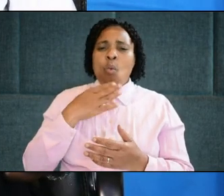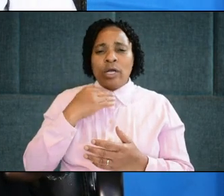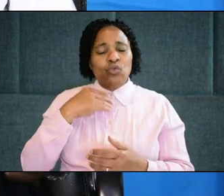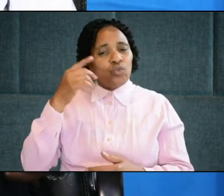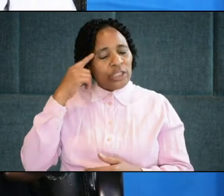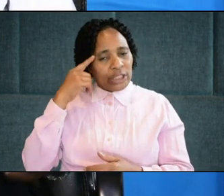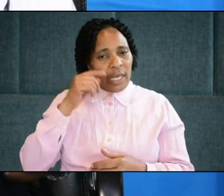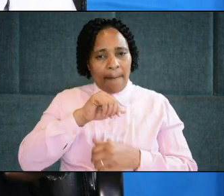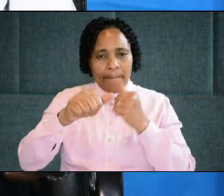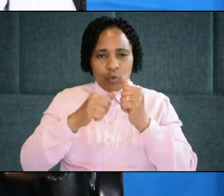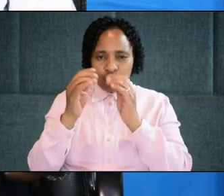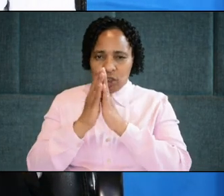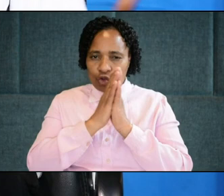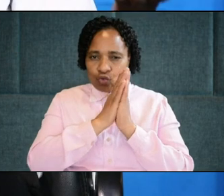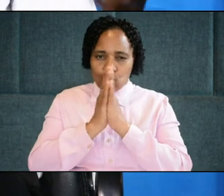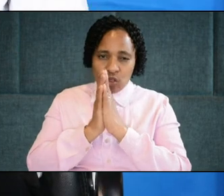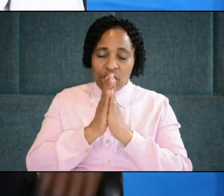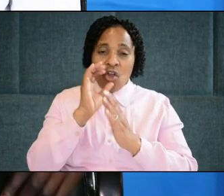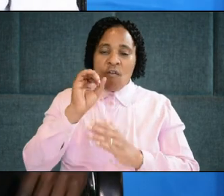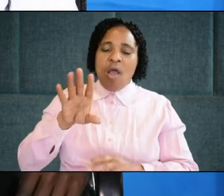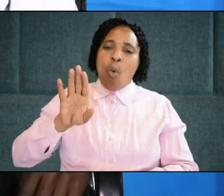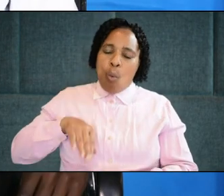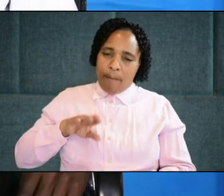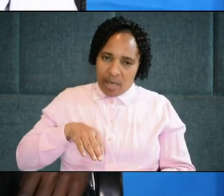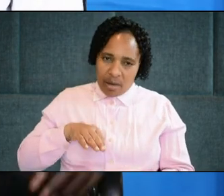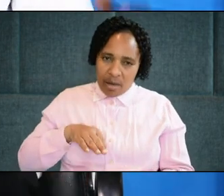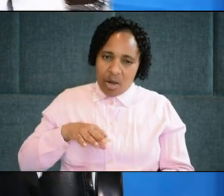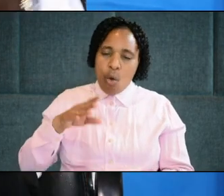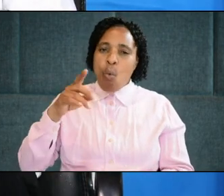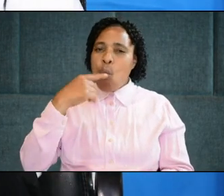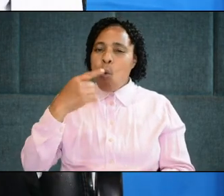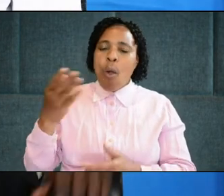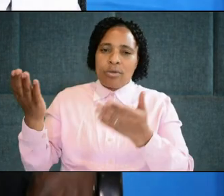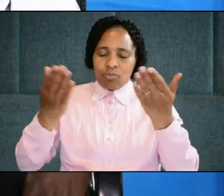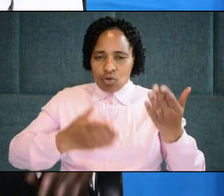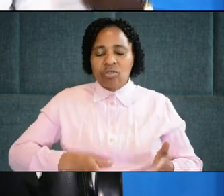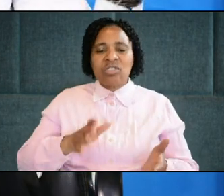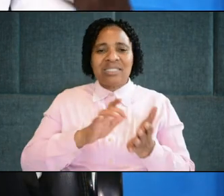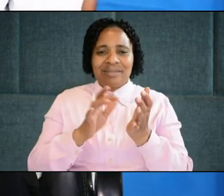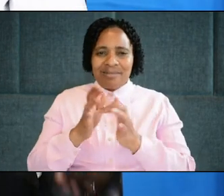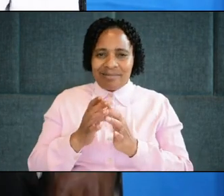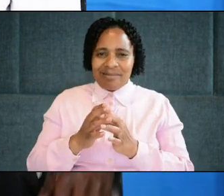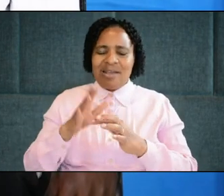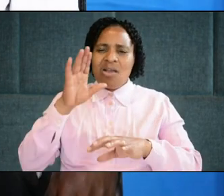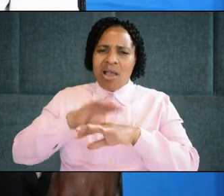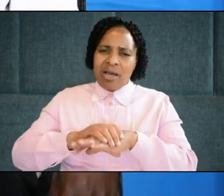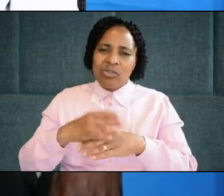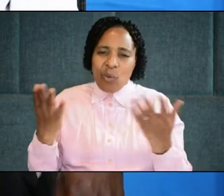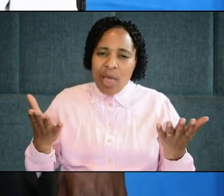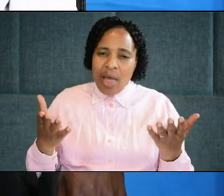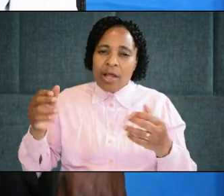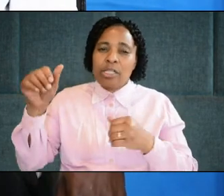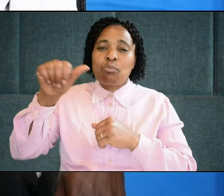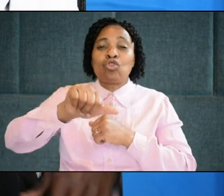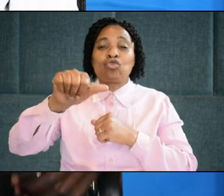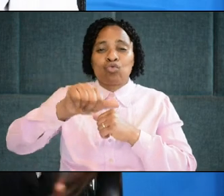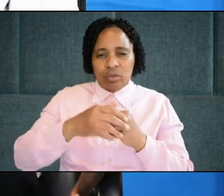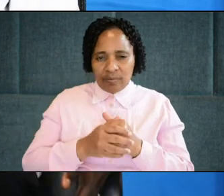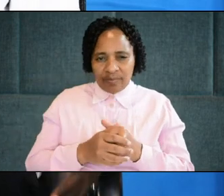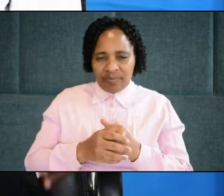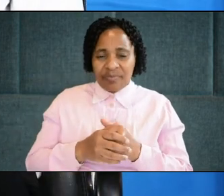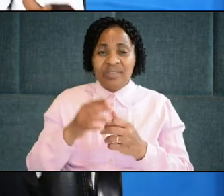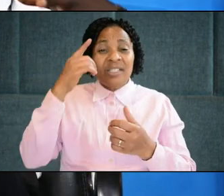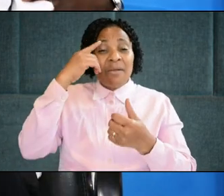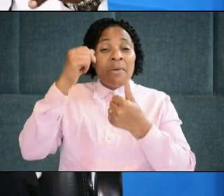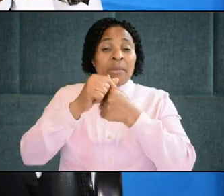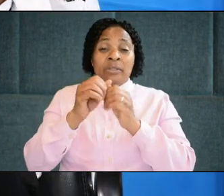of the woman who was brought to Jesus, who was caught in adultery. And if you remember